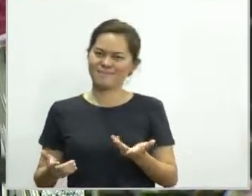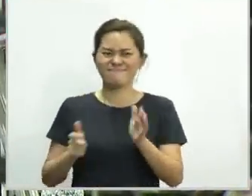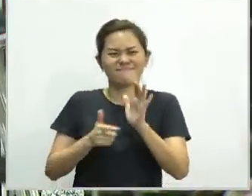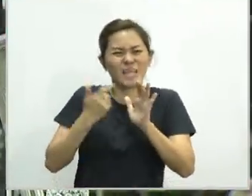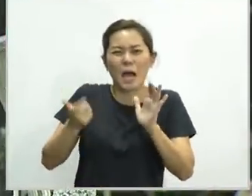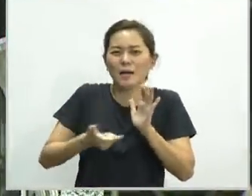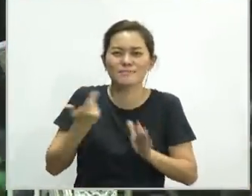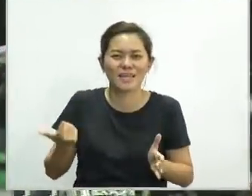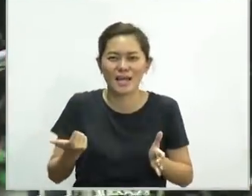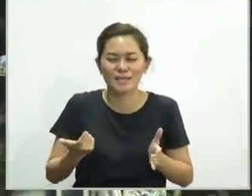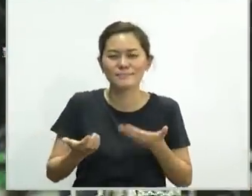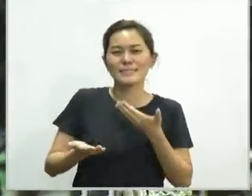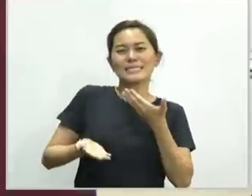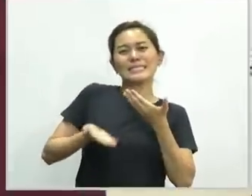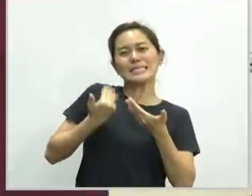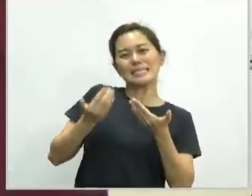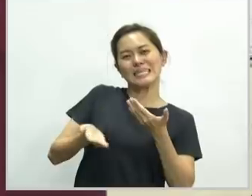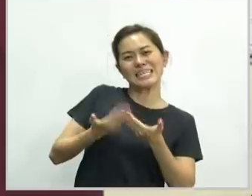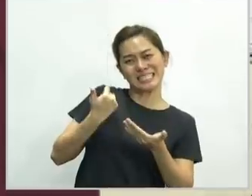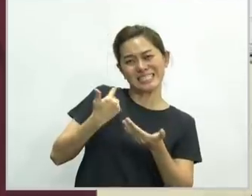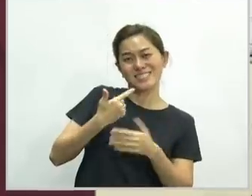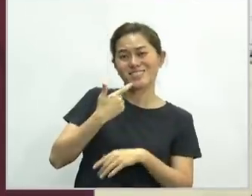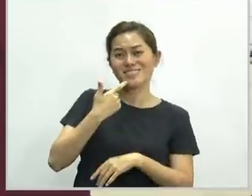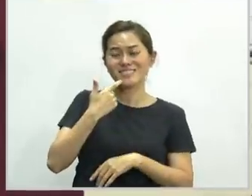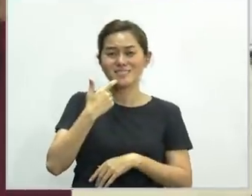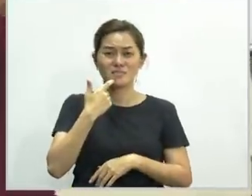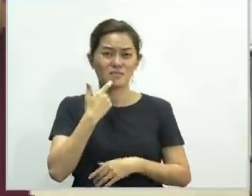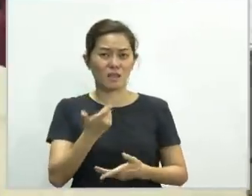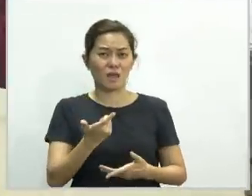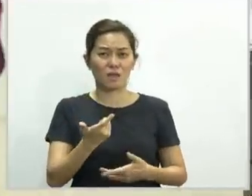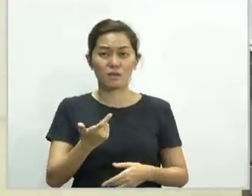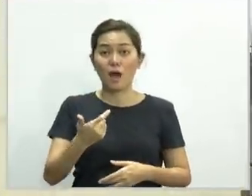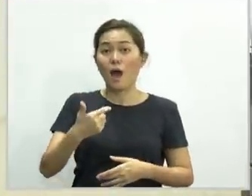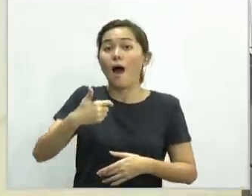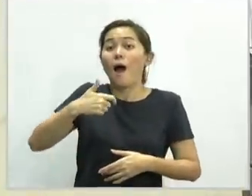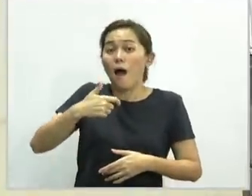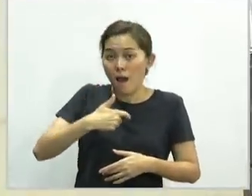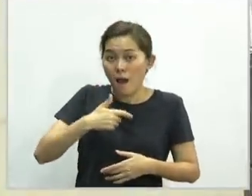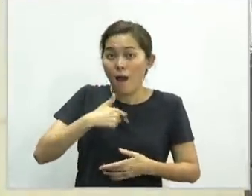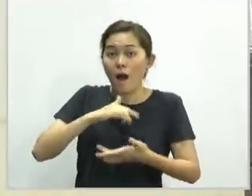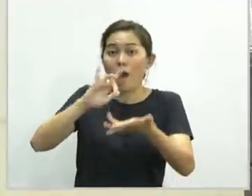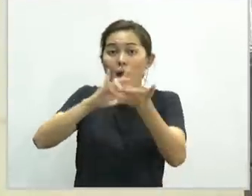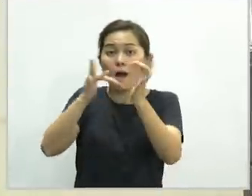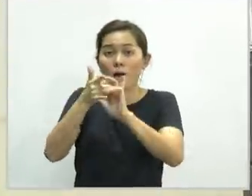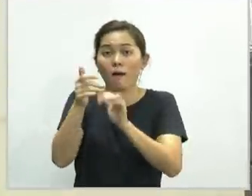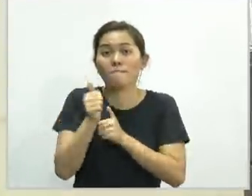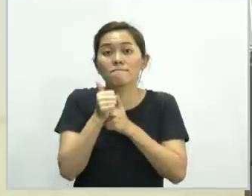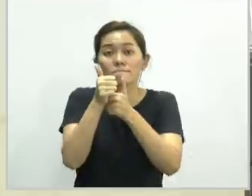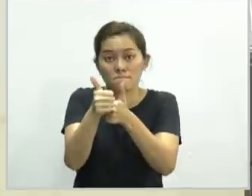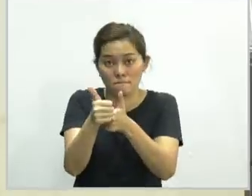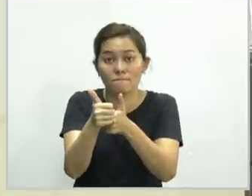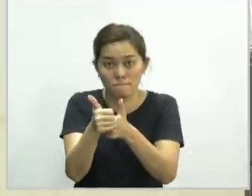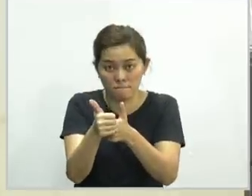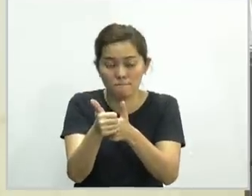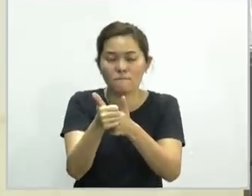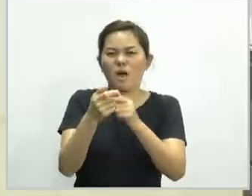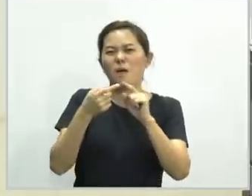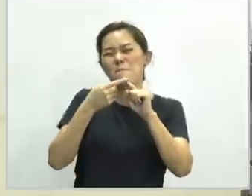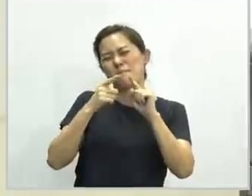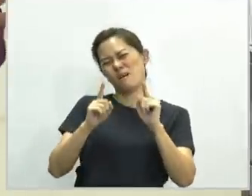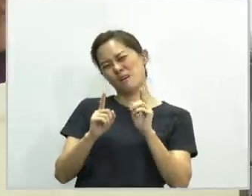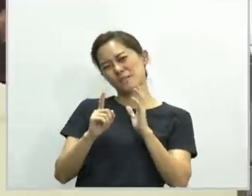Sometimes it's easy to say that I'm a follower of Jesus, but